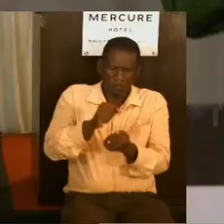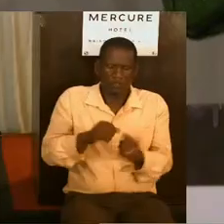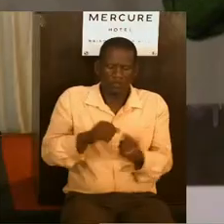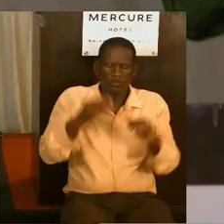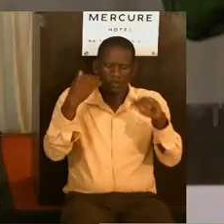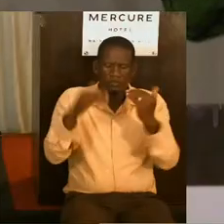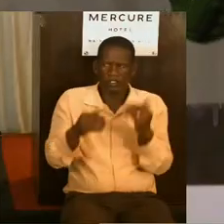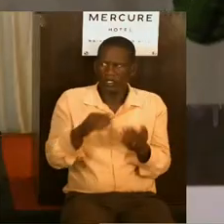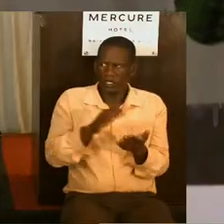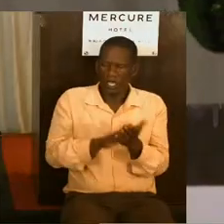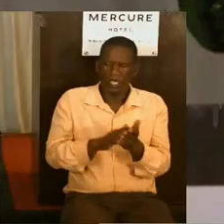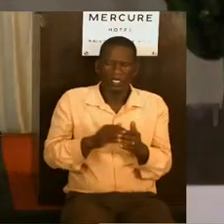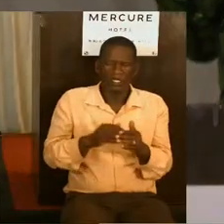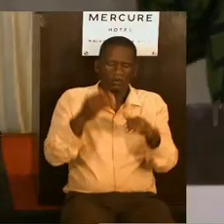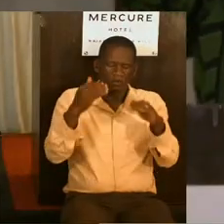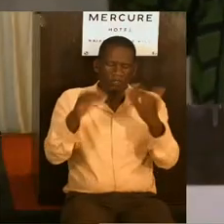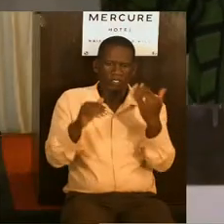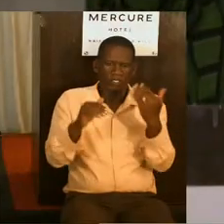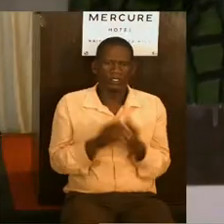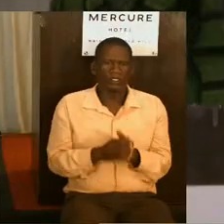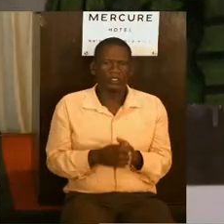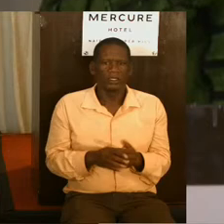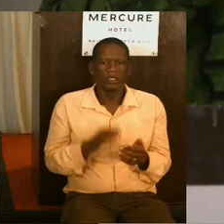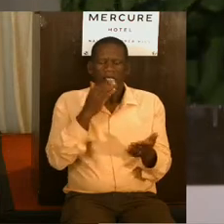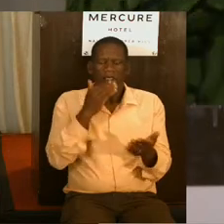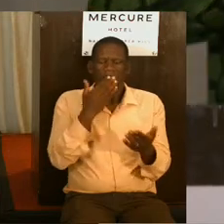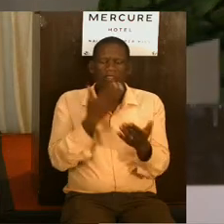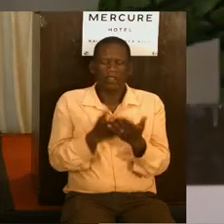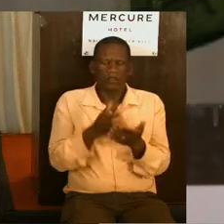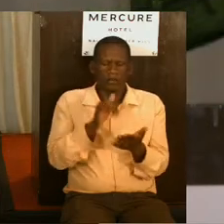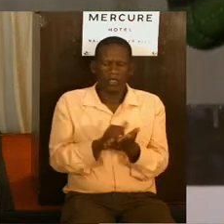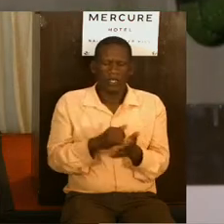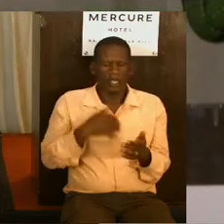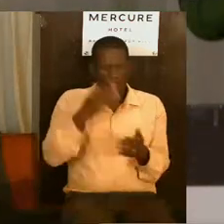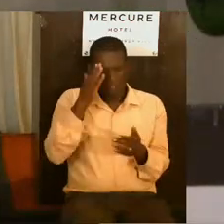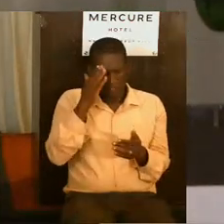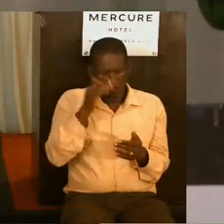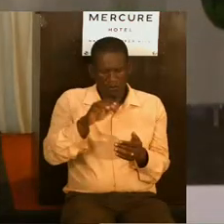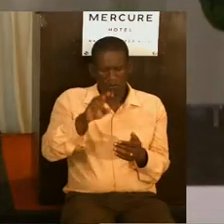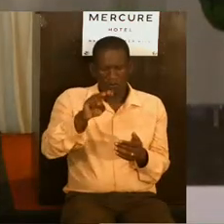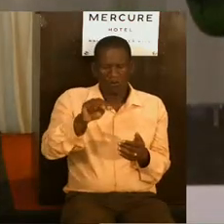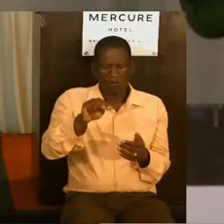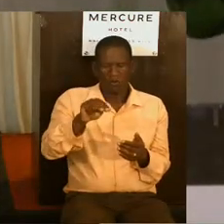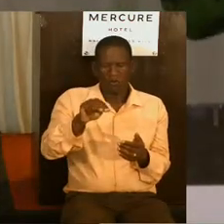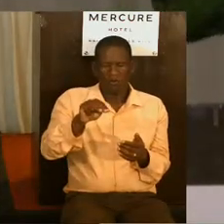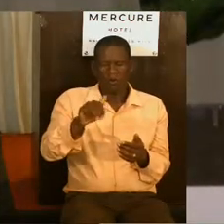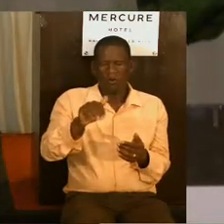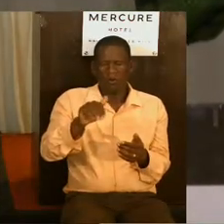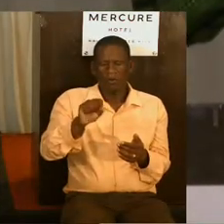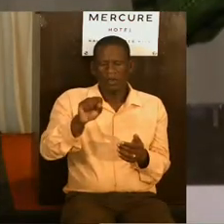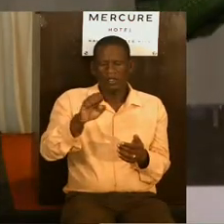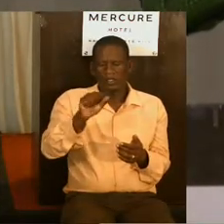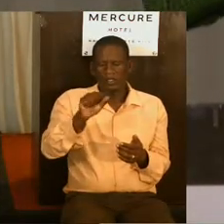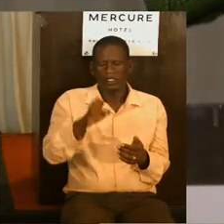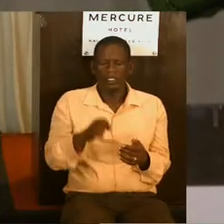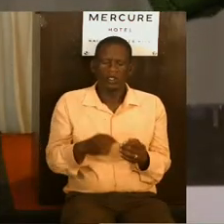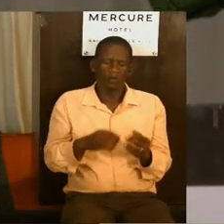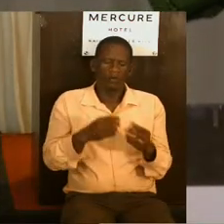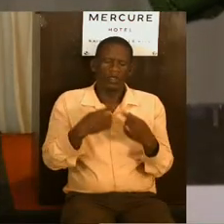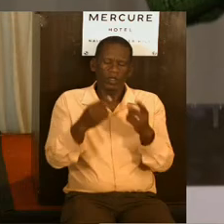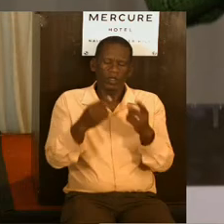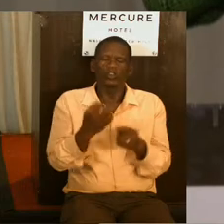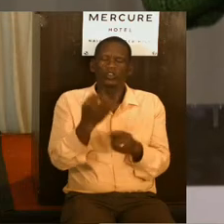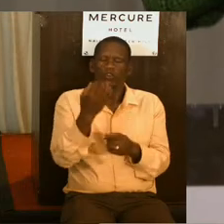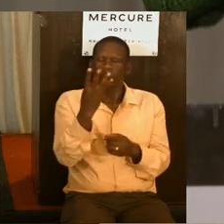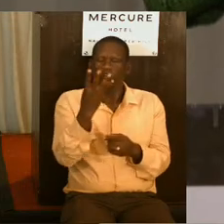universities and tertiary colleges thank you for that and I think to myself we mentioned four platforms